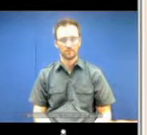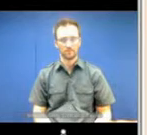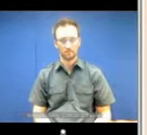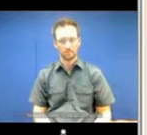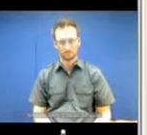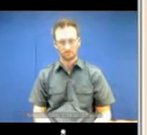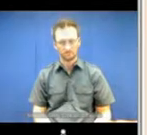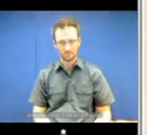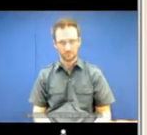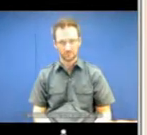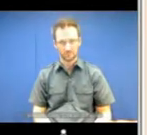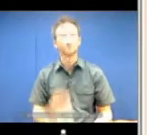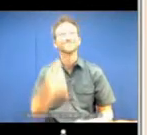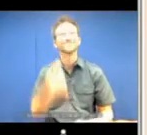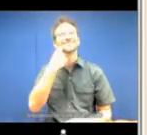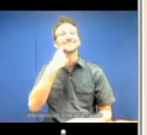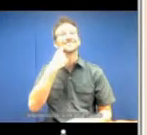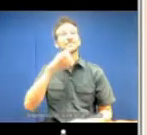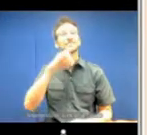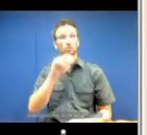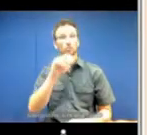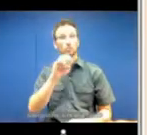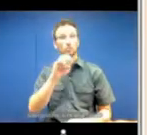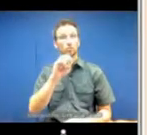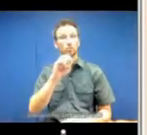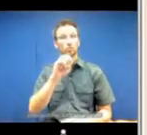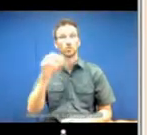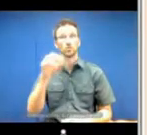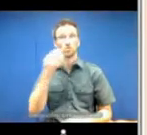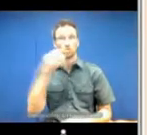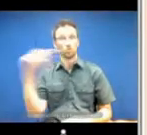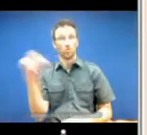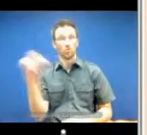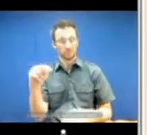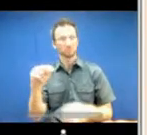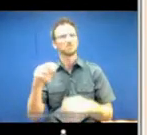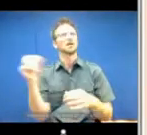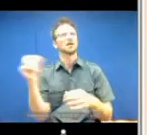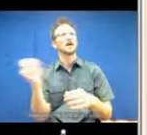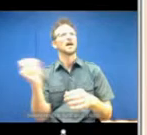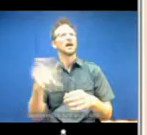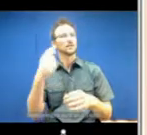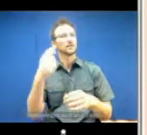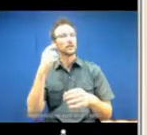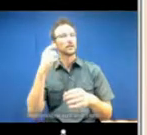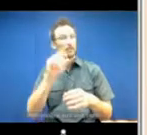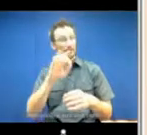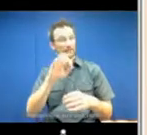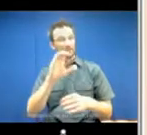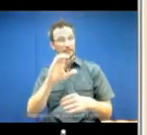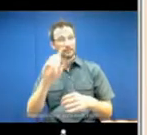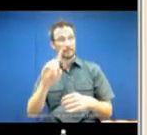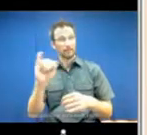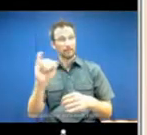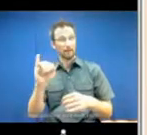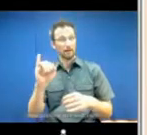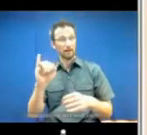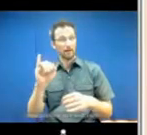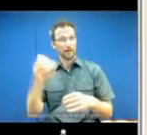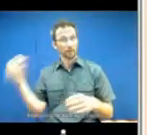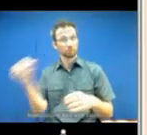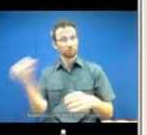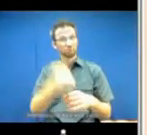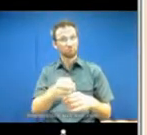June asked whether or not this setup will work with the CDI, and it would work just fine with the CDI.